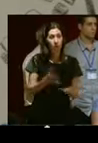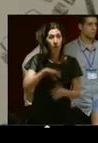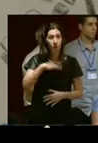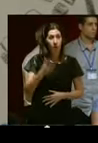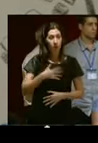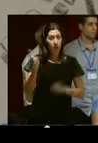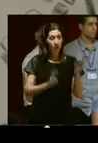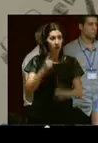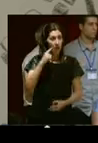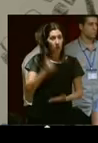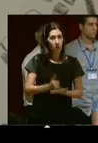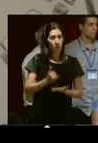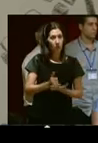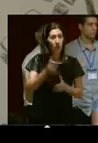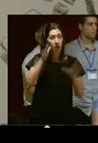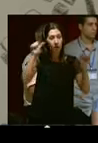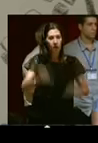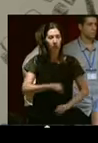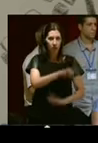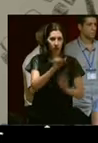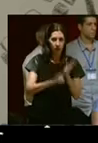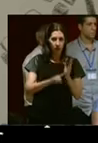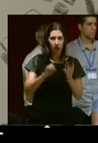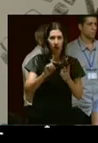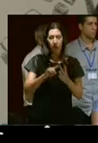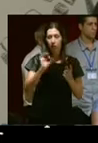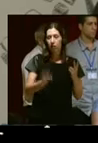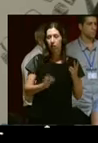deeper into the full details.